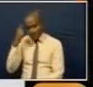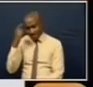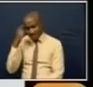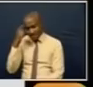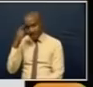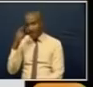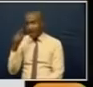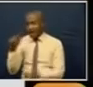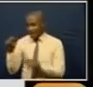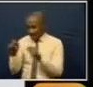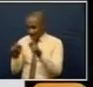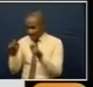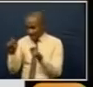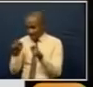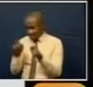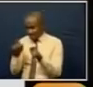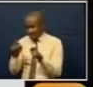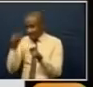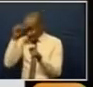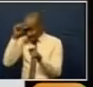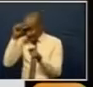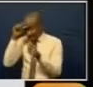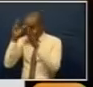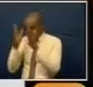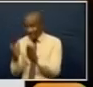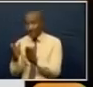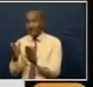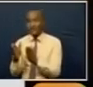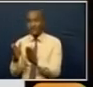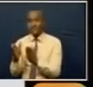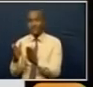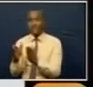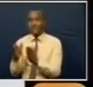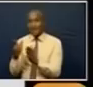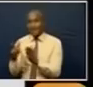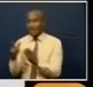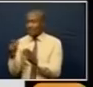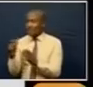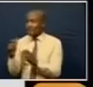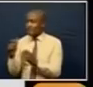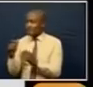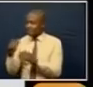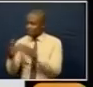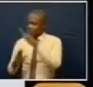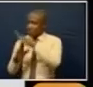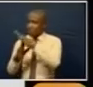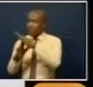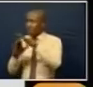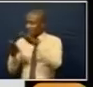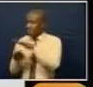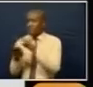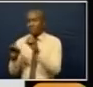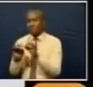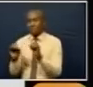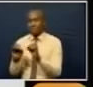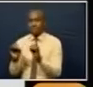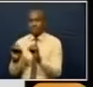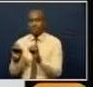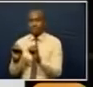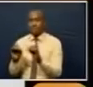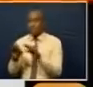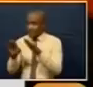governance, that it is the governor in whom executive power is vested, not the deputy governor. In fact, the